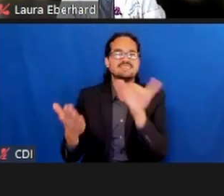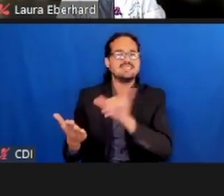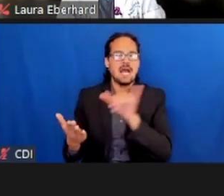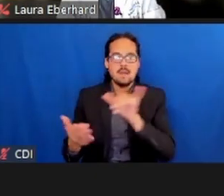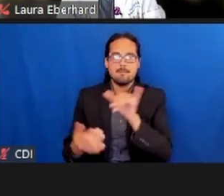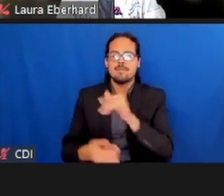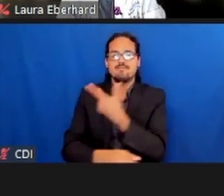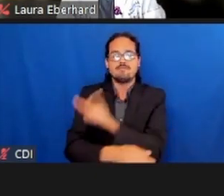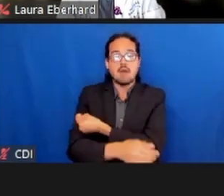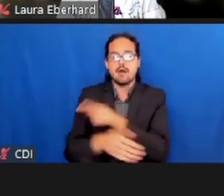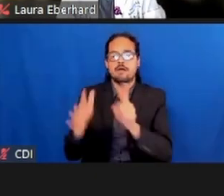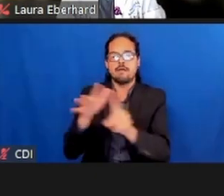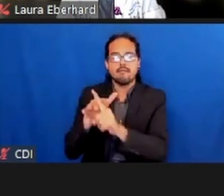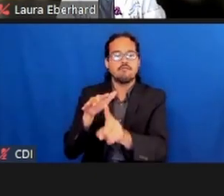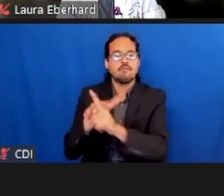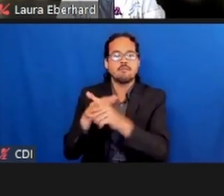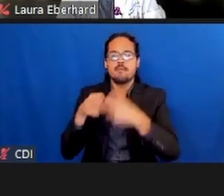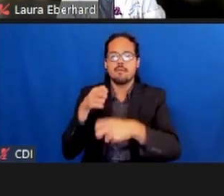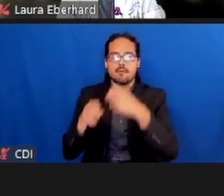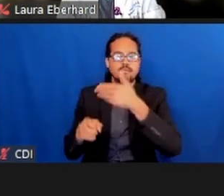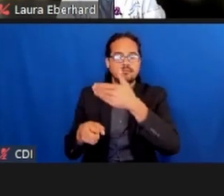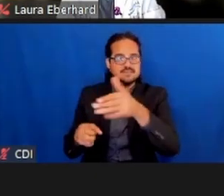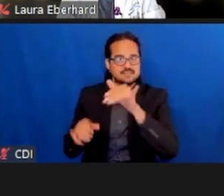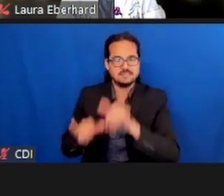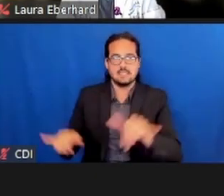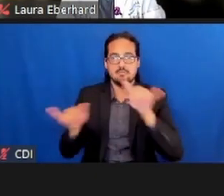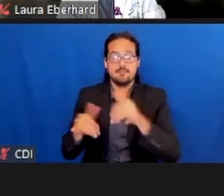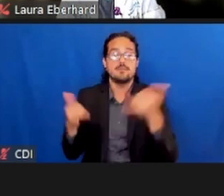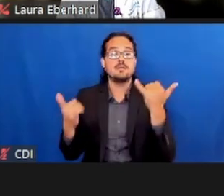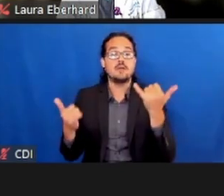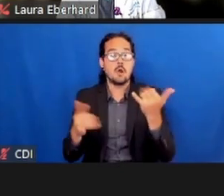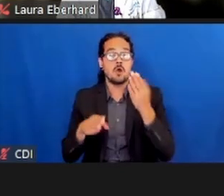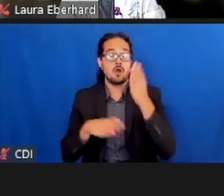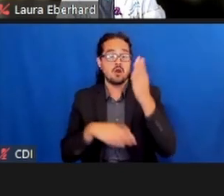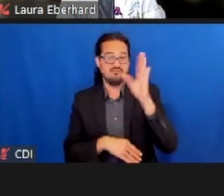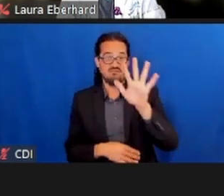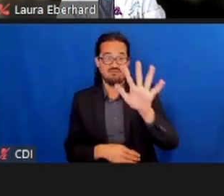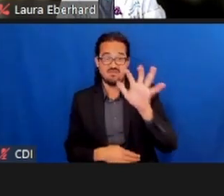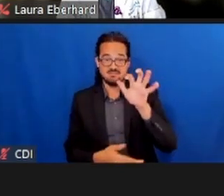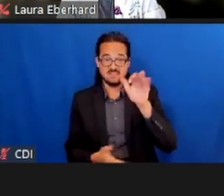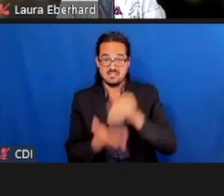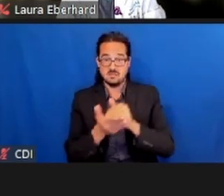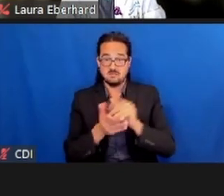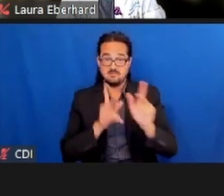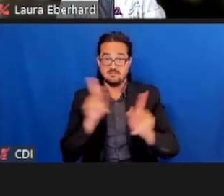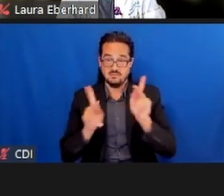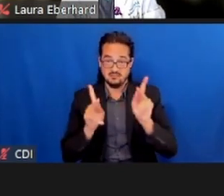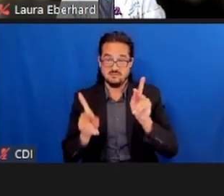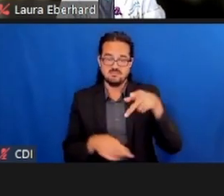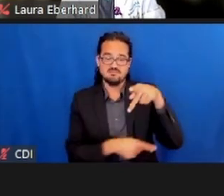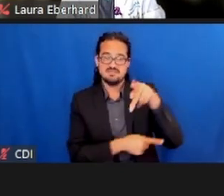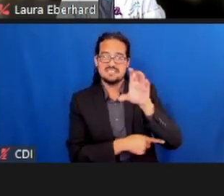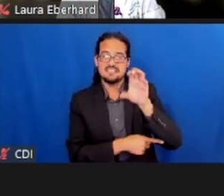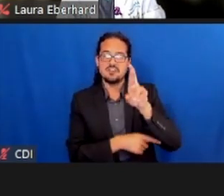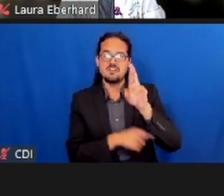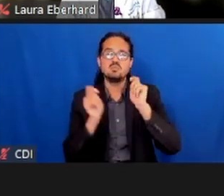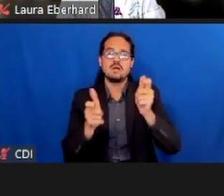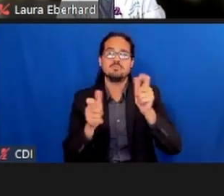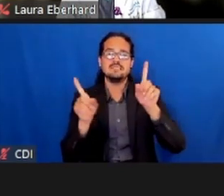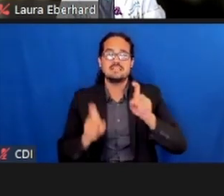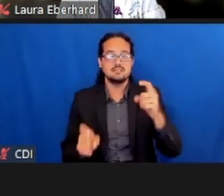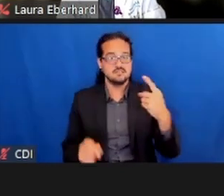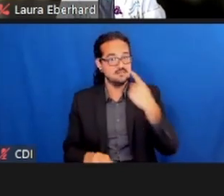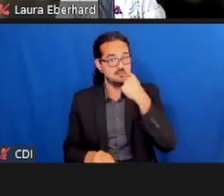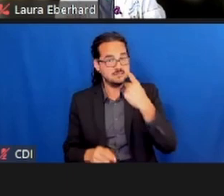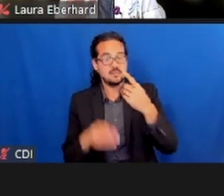PCR tests, a lot more now, new testing technology, antigen testing, public health, healthcare partners, fire, critical partnership with fire,